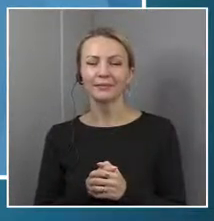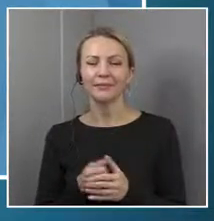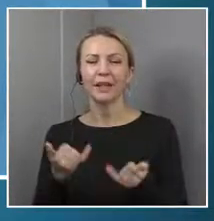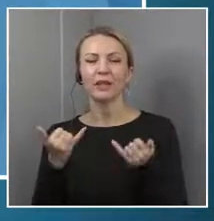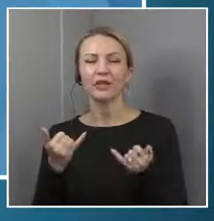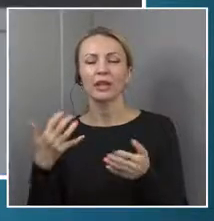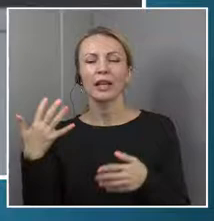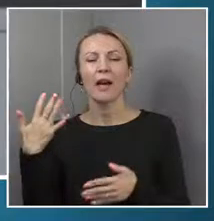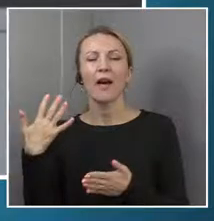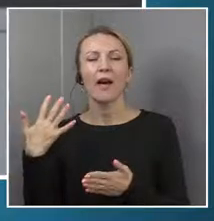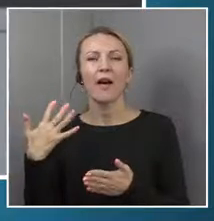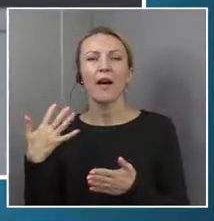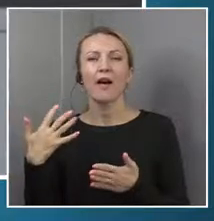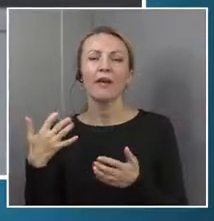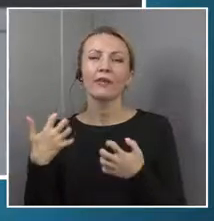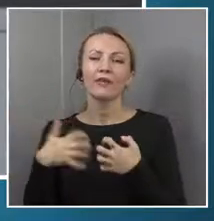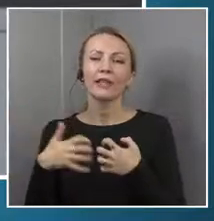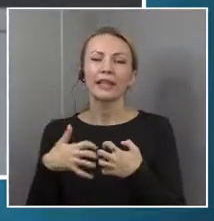try